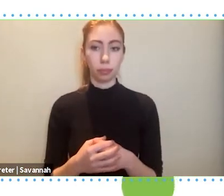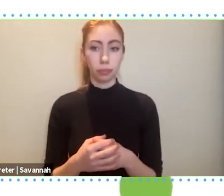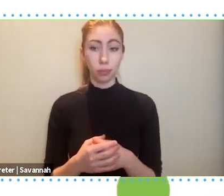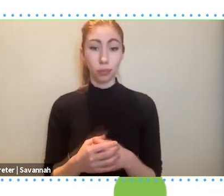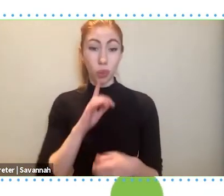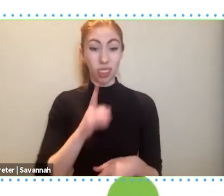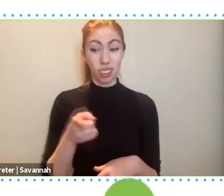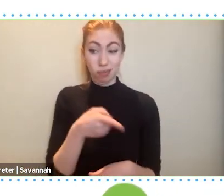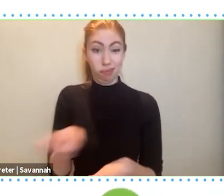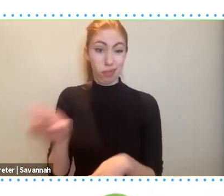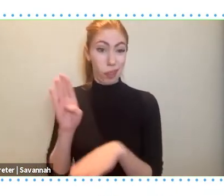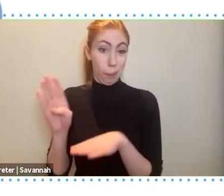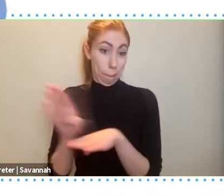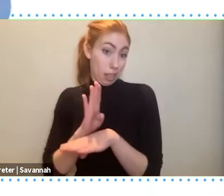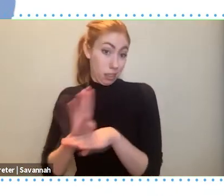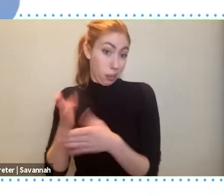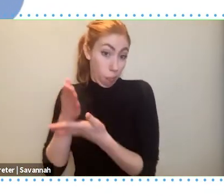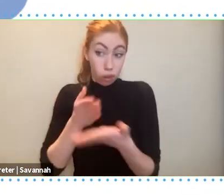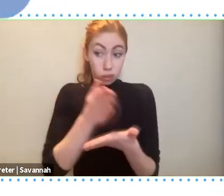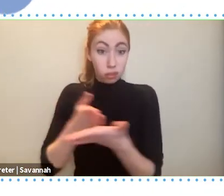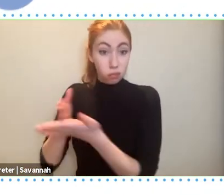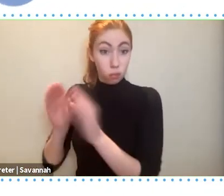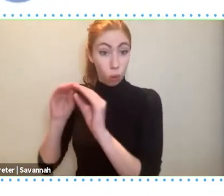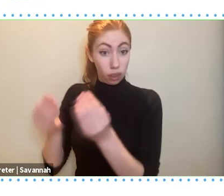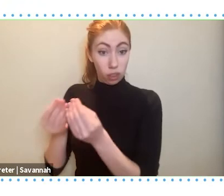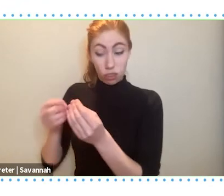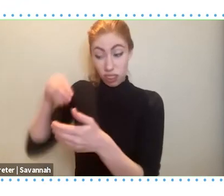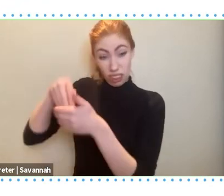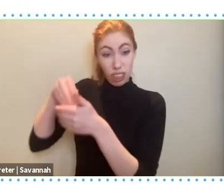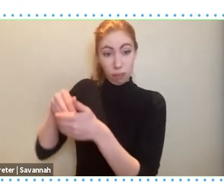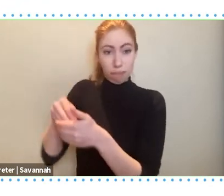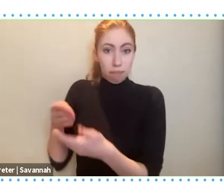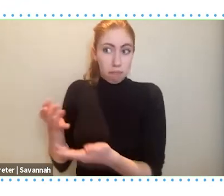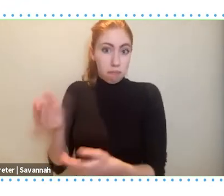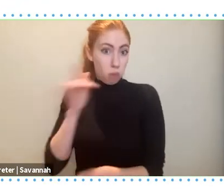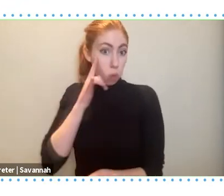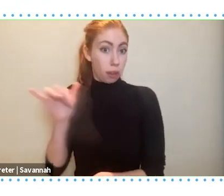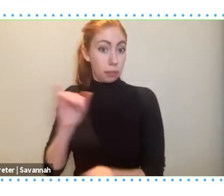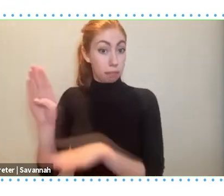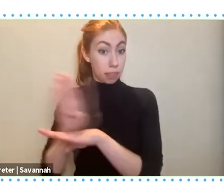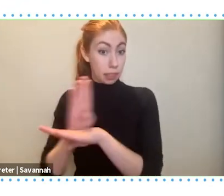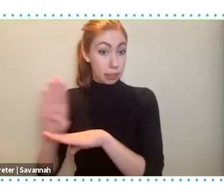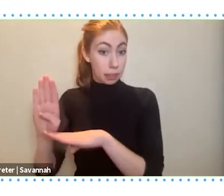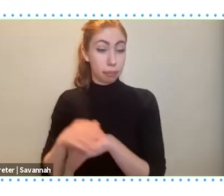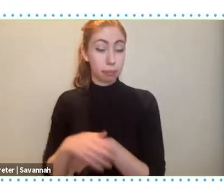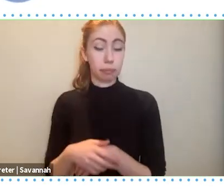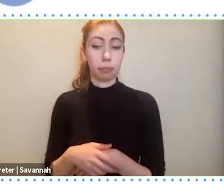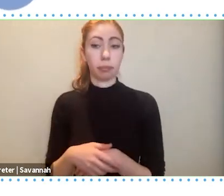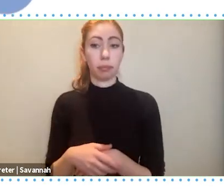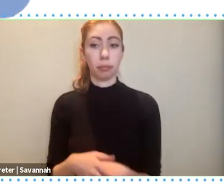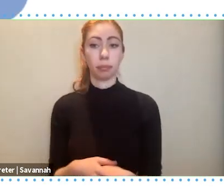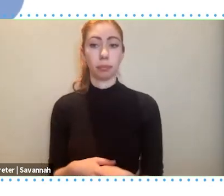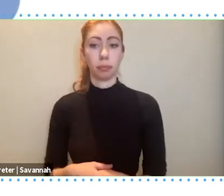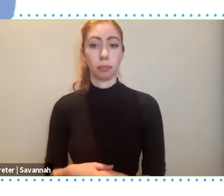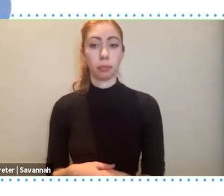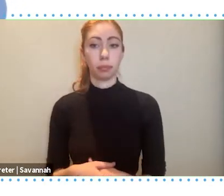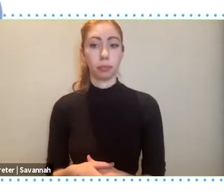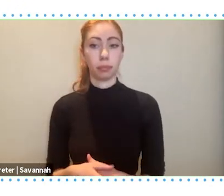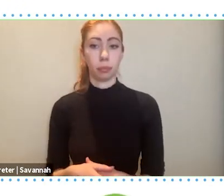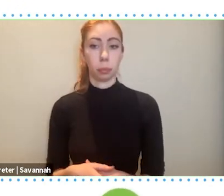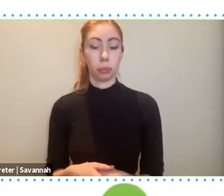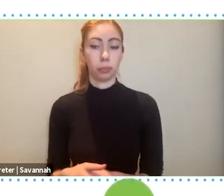business. And there are costs that come with that. And we, as a sector, because we are largely nonprofit, need